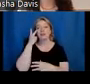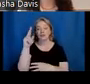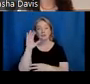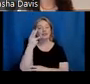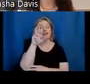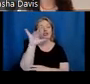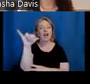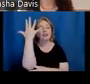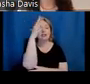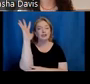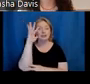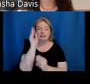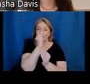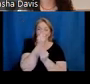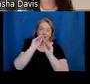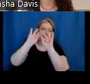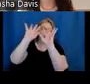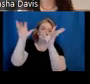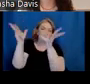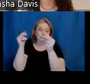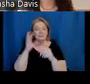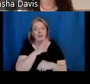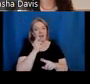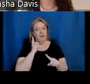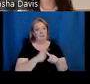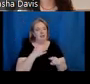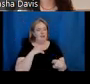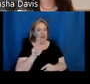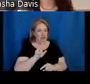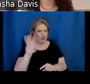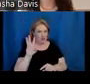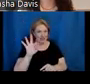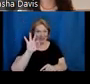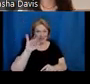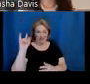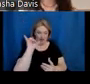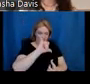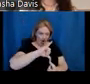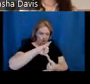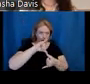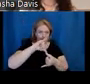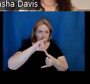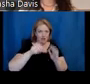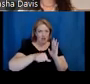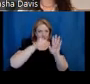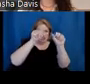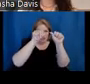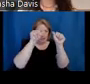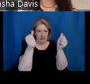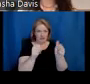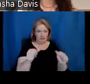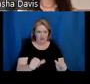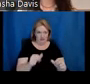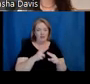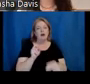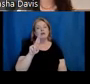courtyard, but the true centerpiece is the formidable 36-foot-tall concrete sculpture silhouette, a